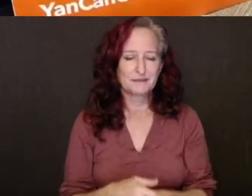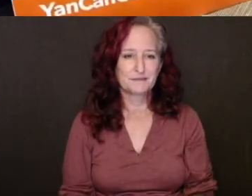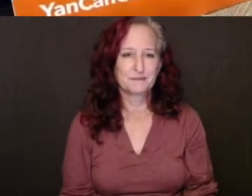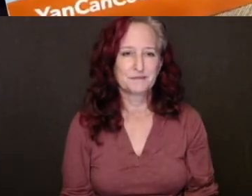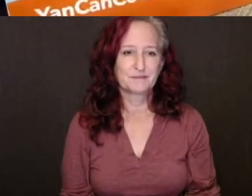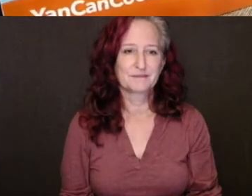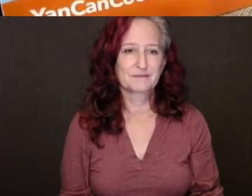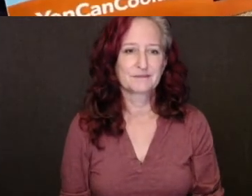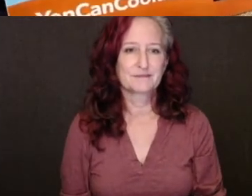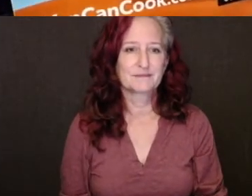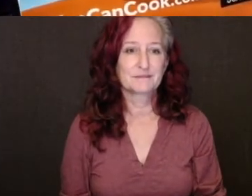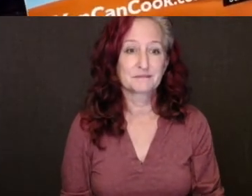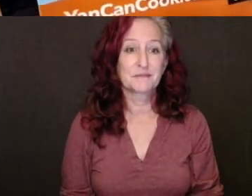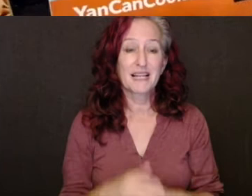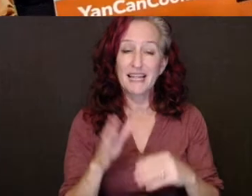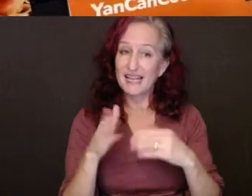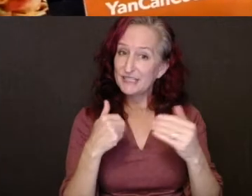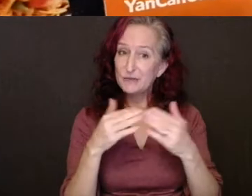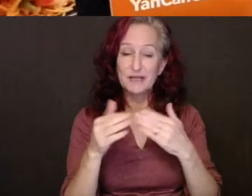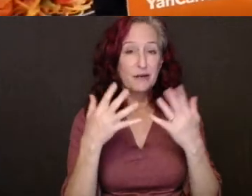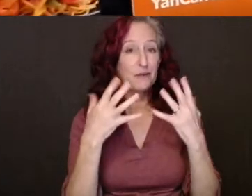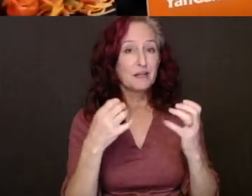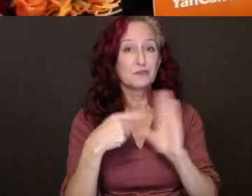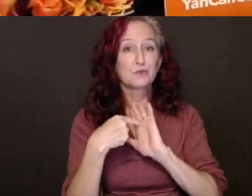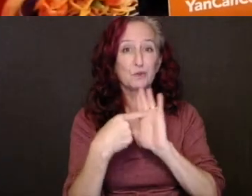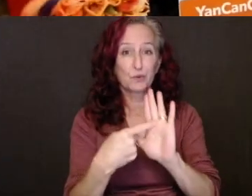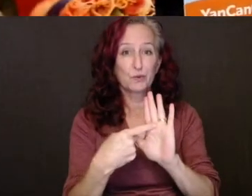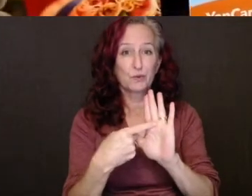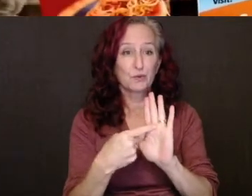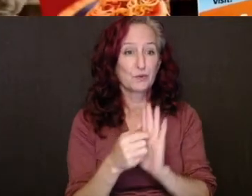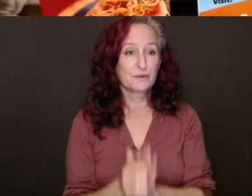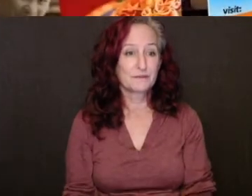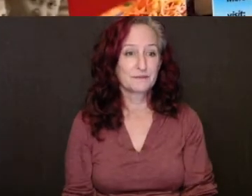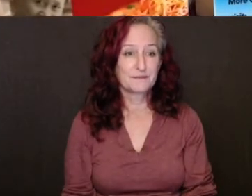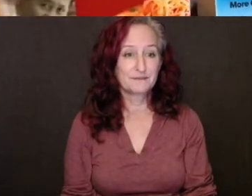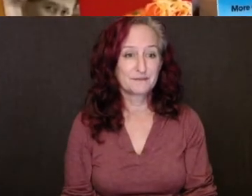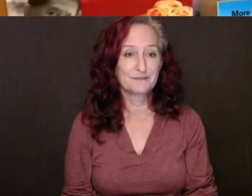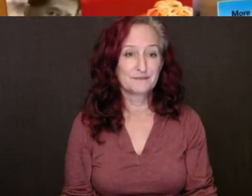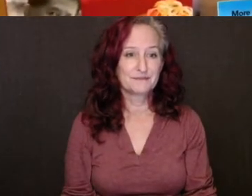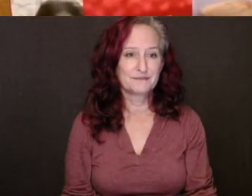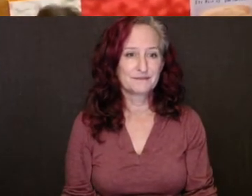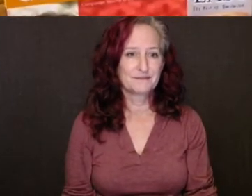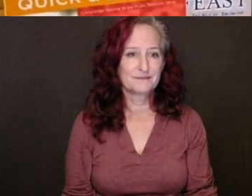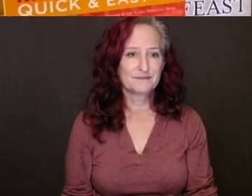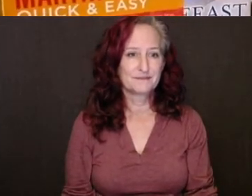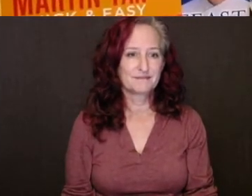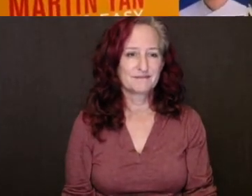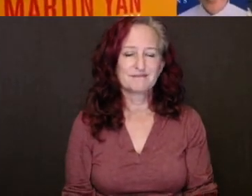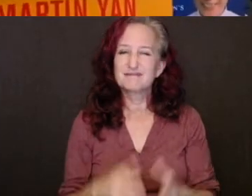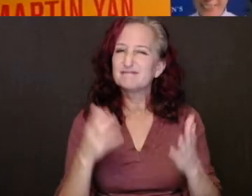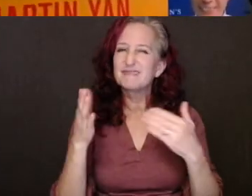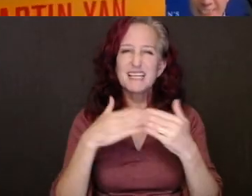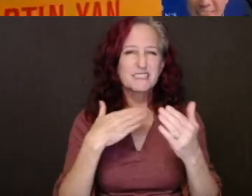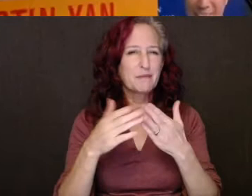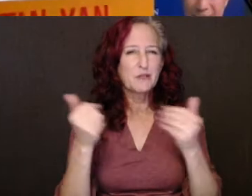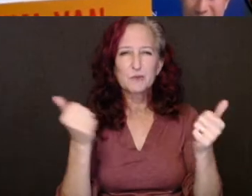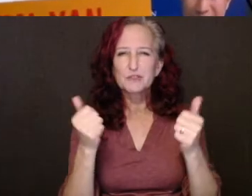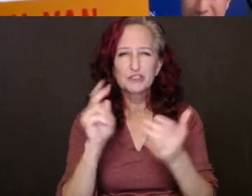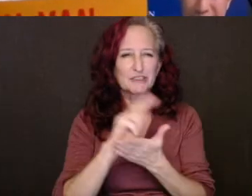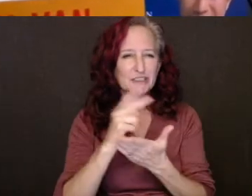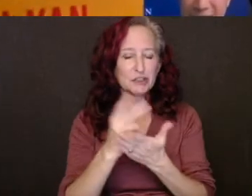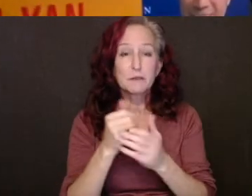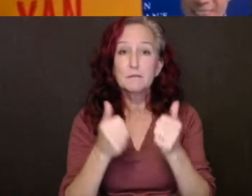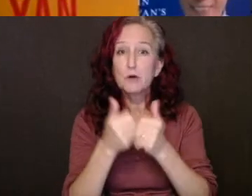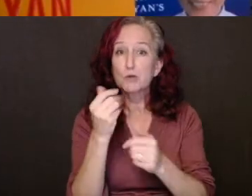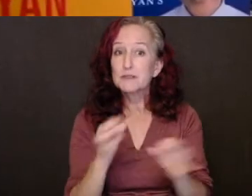QR code. And then this one of my cookbook, Martin Yan's Quick and Easy. This is my favorite book, Martin Yan's Feast. We won